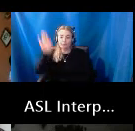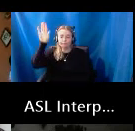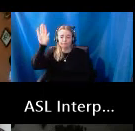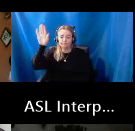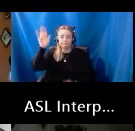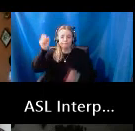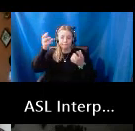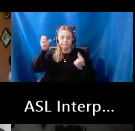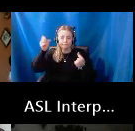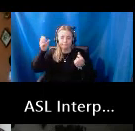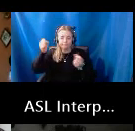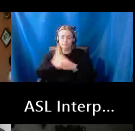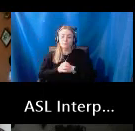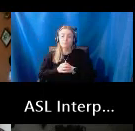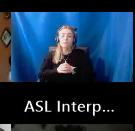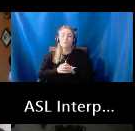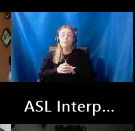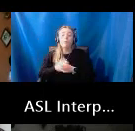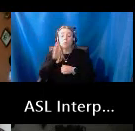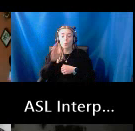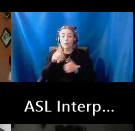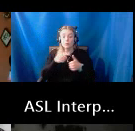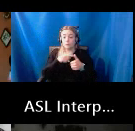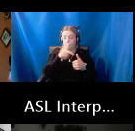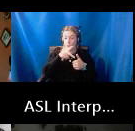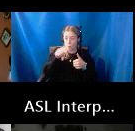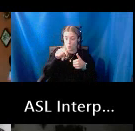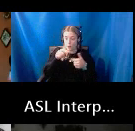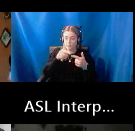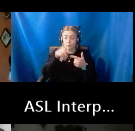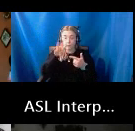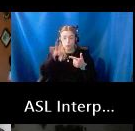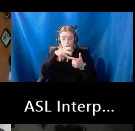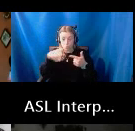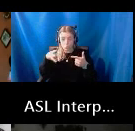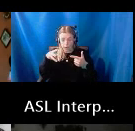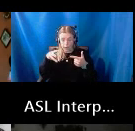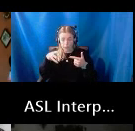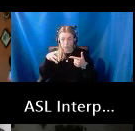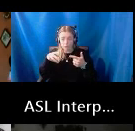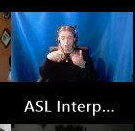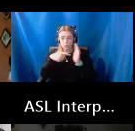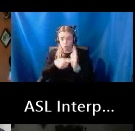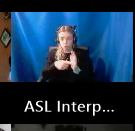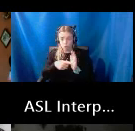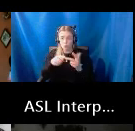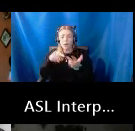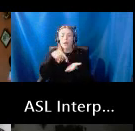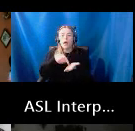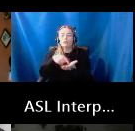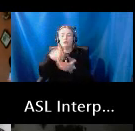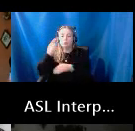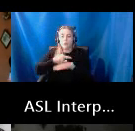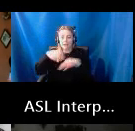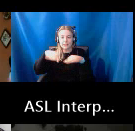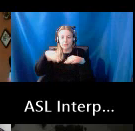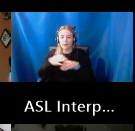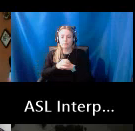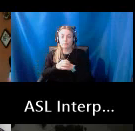rubric. I want to make sure we're understanding due dates. So we can make sure we do our best here. So what